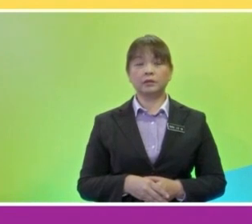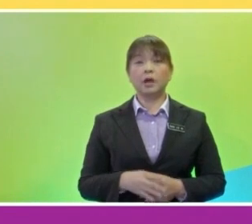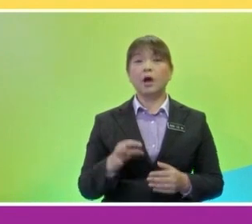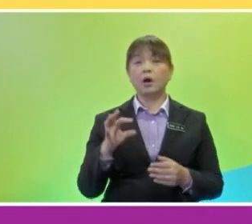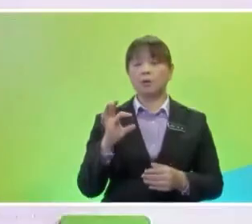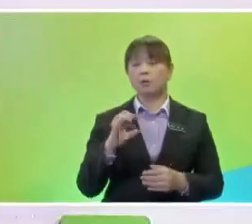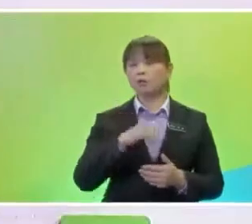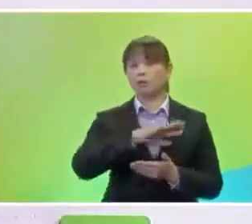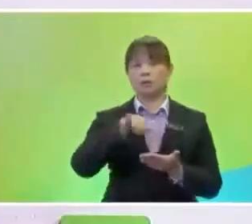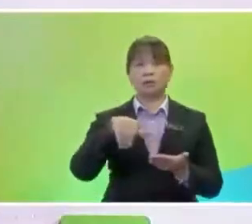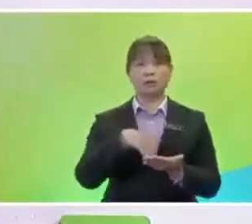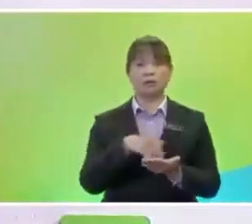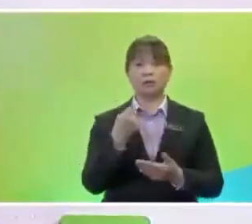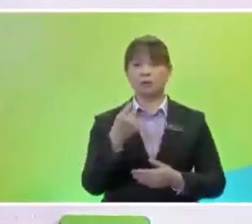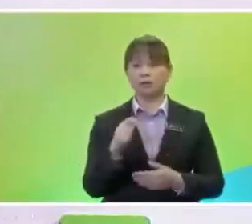seasons,